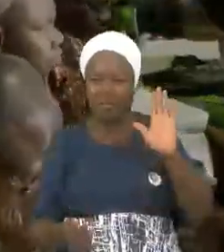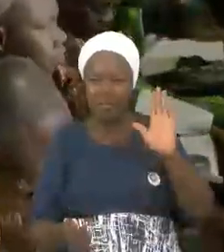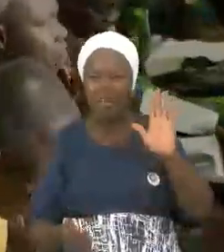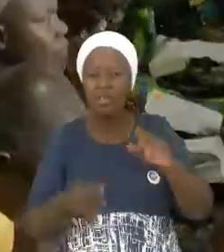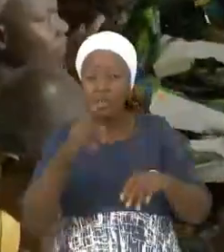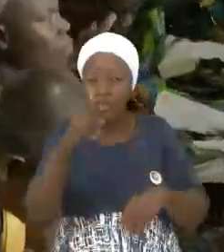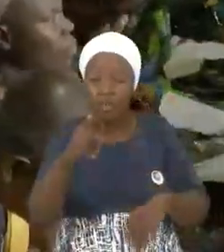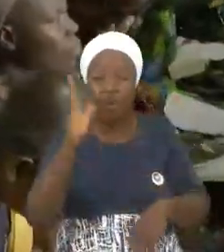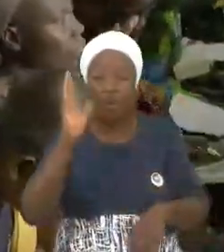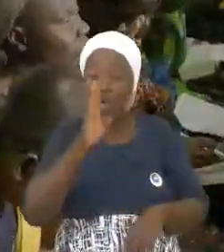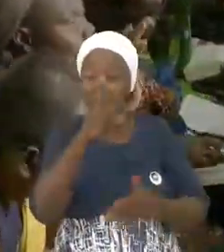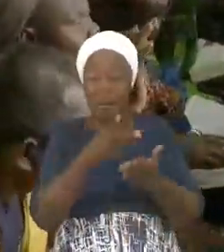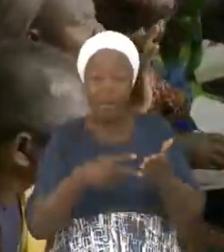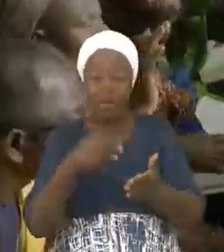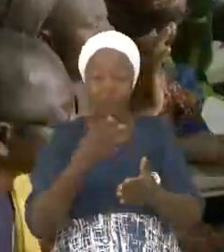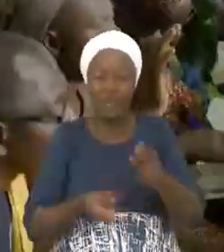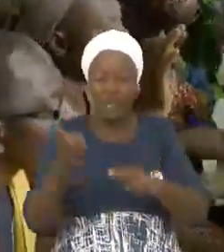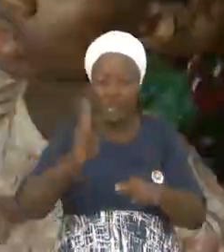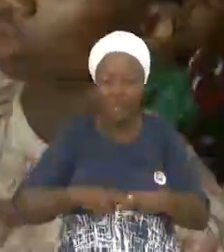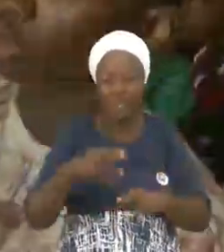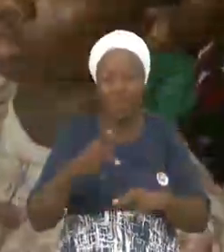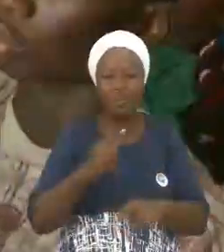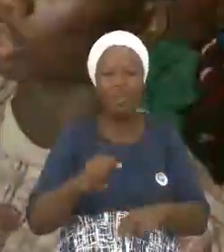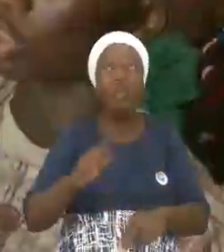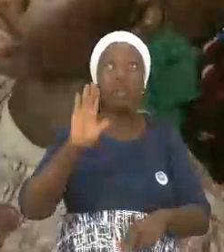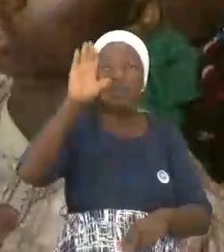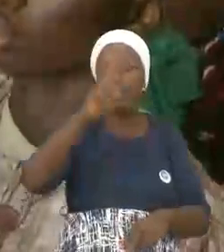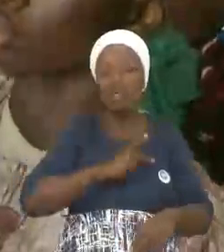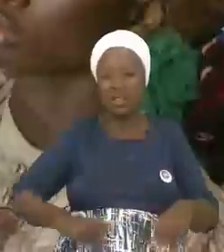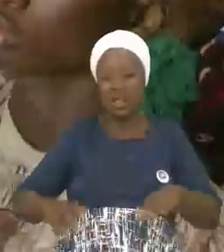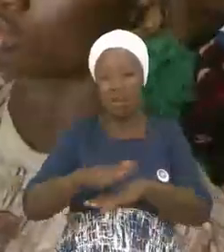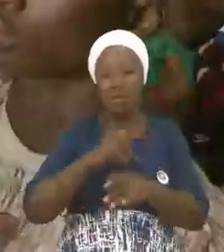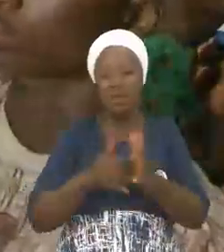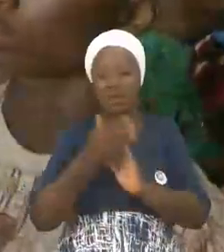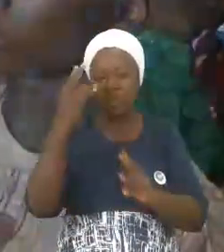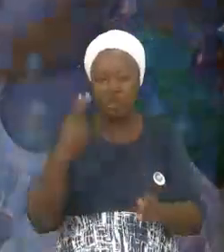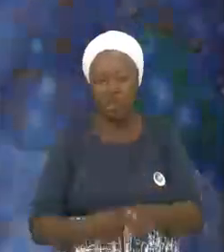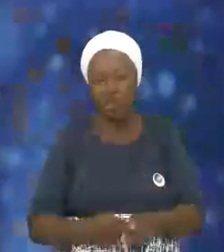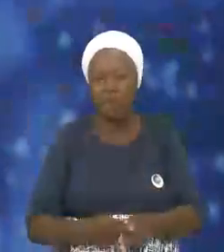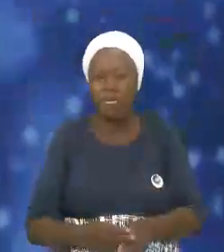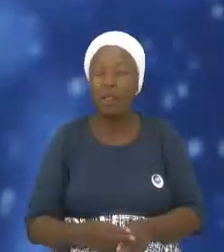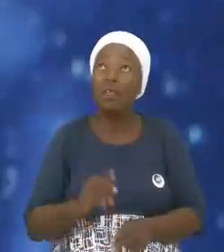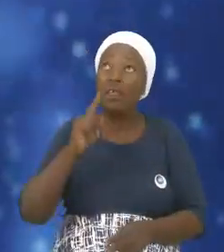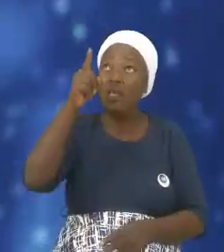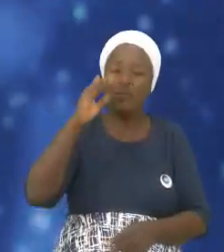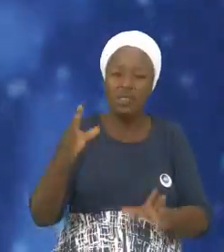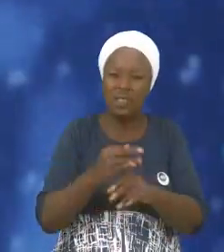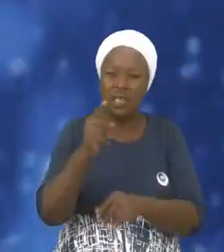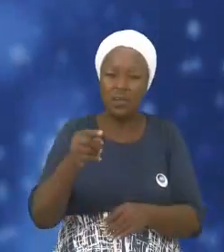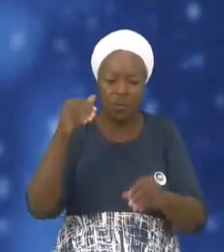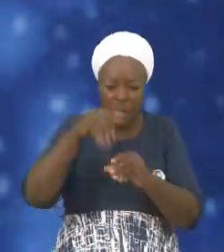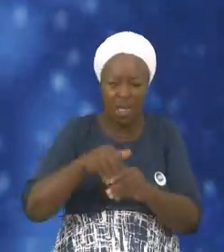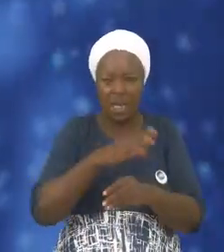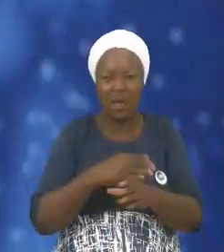be part of the increase of his kingdom. It will take you in. It'll forgive your